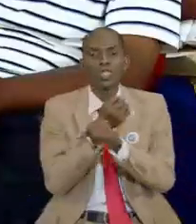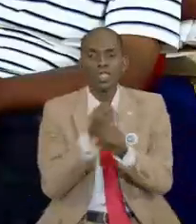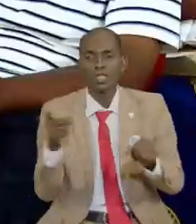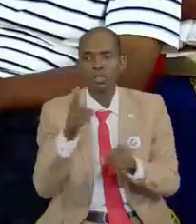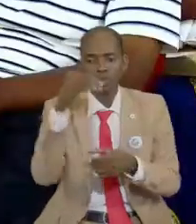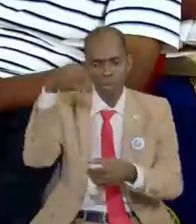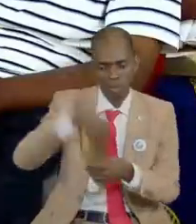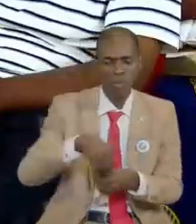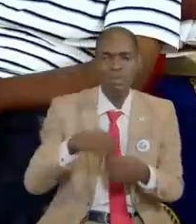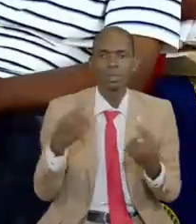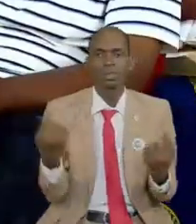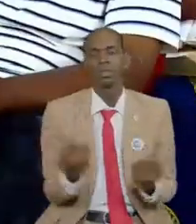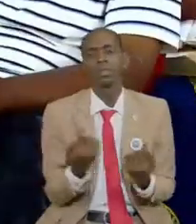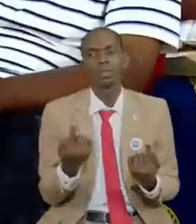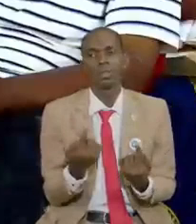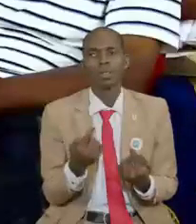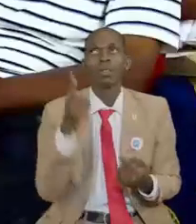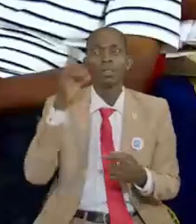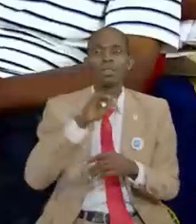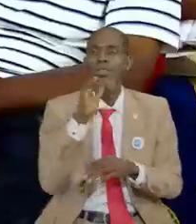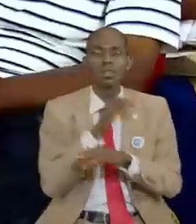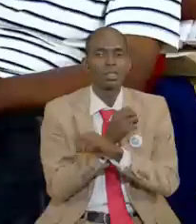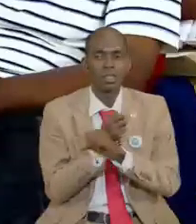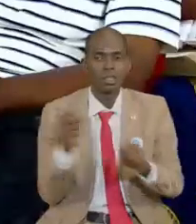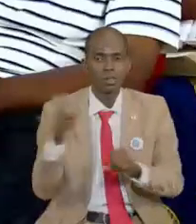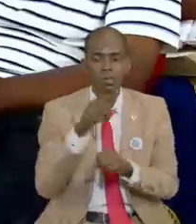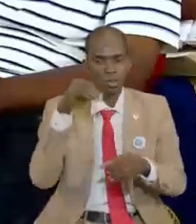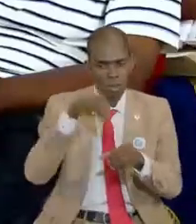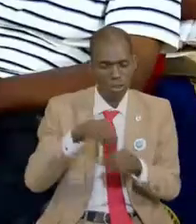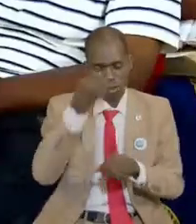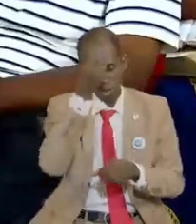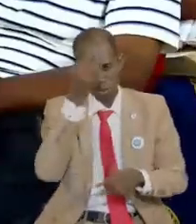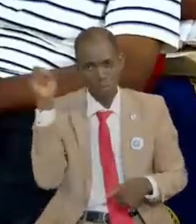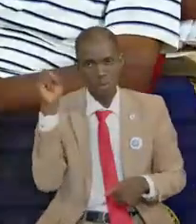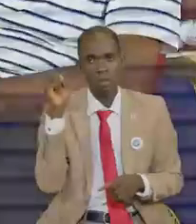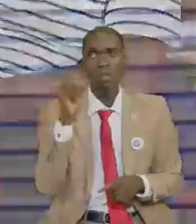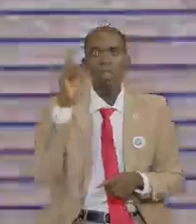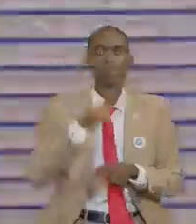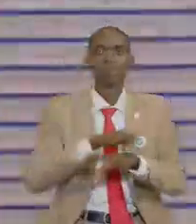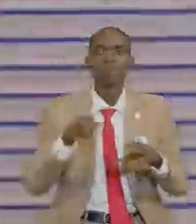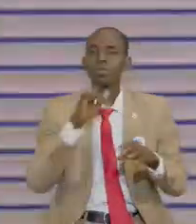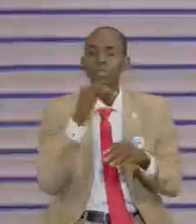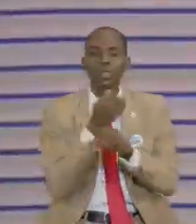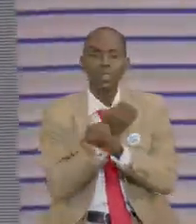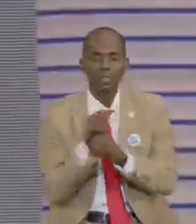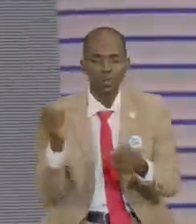He doesn't save into disobedience. He doesn't save into